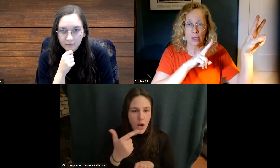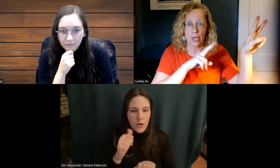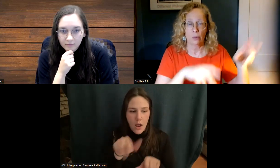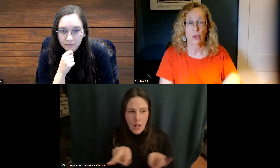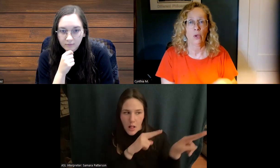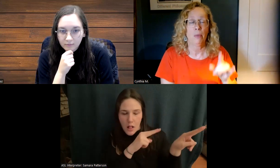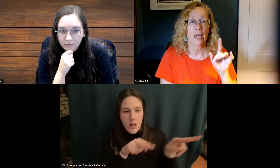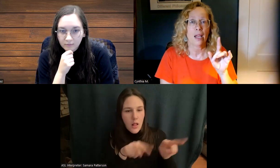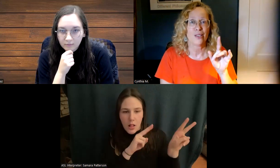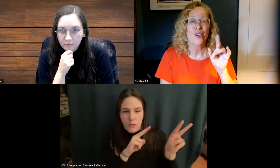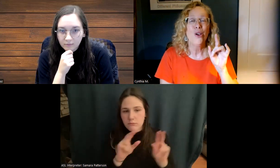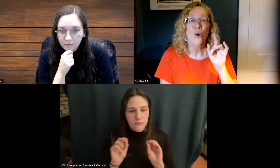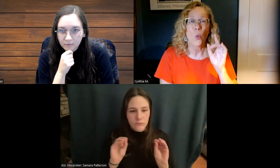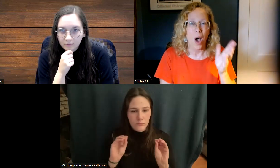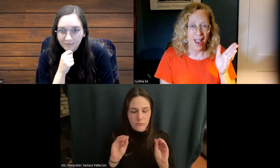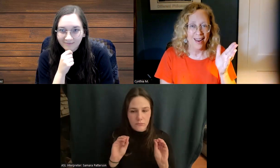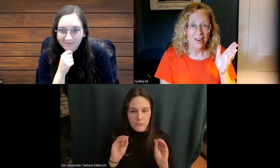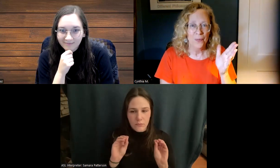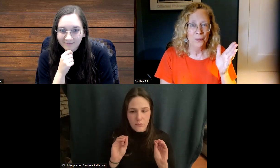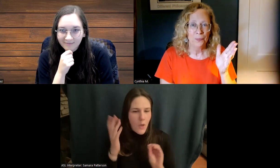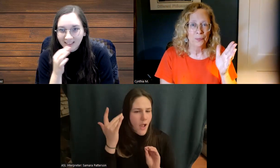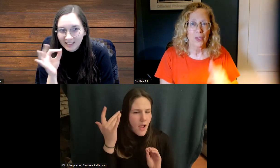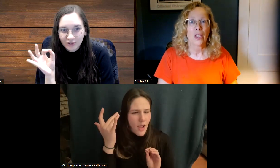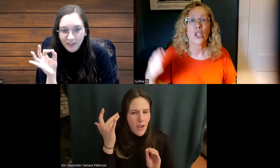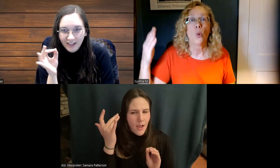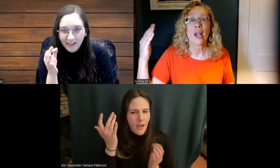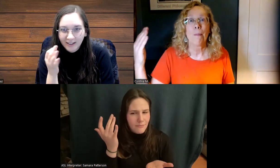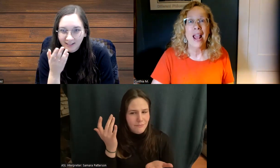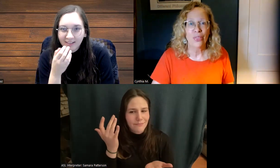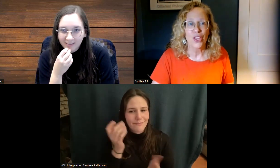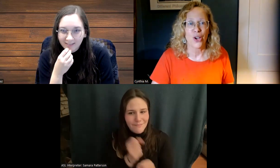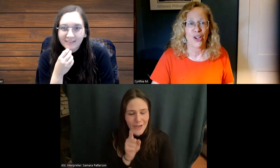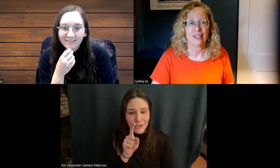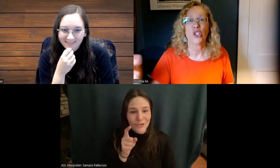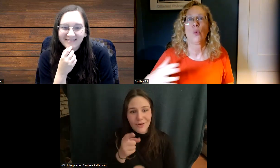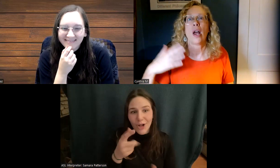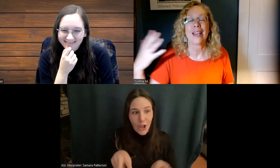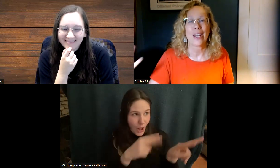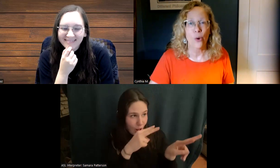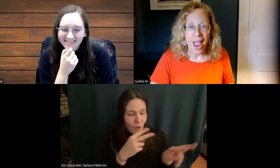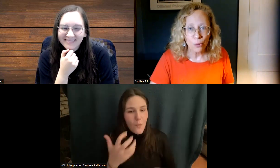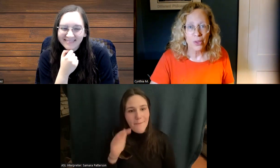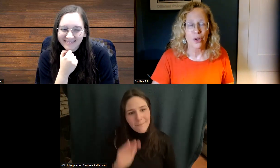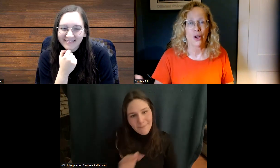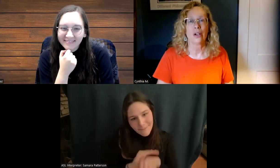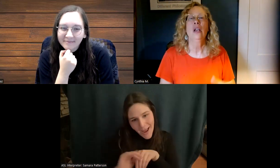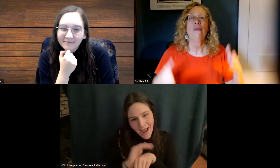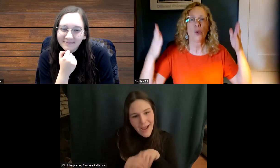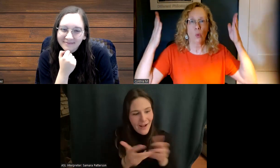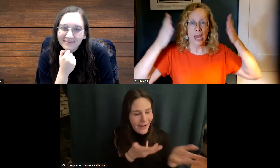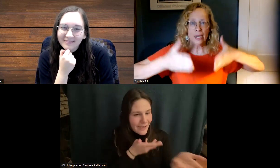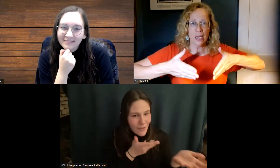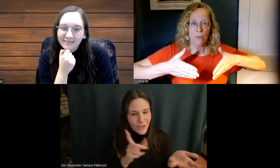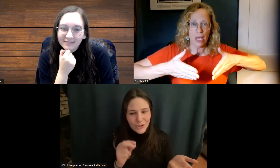eye contact with you because why? You want to pet the dog. You want to interact with the dog.